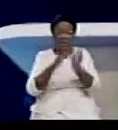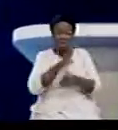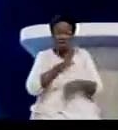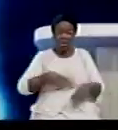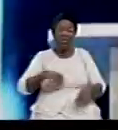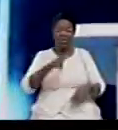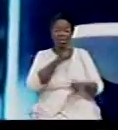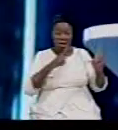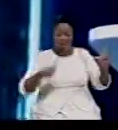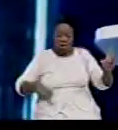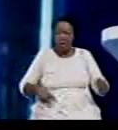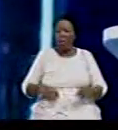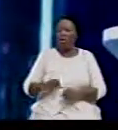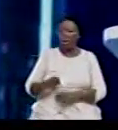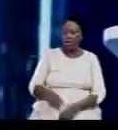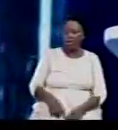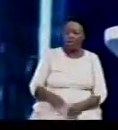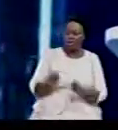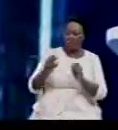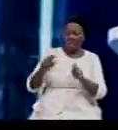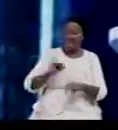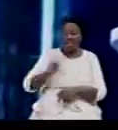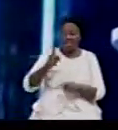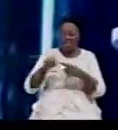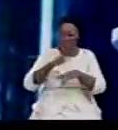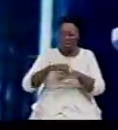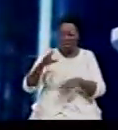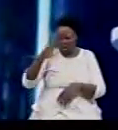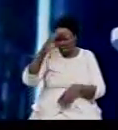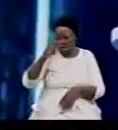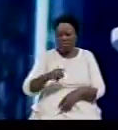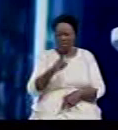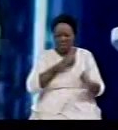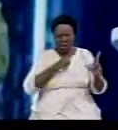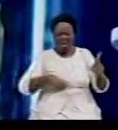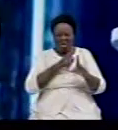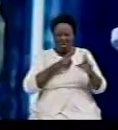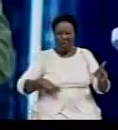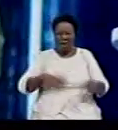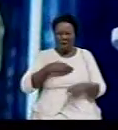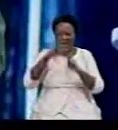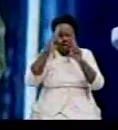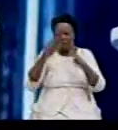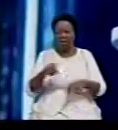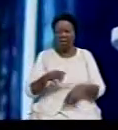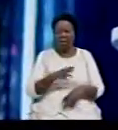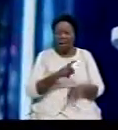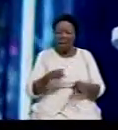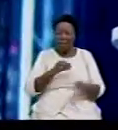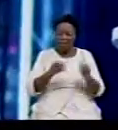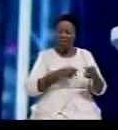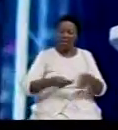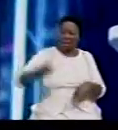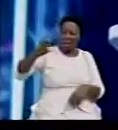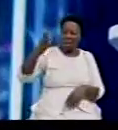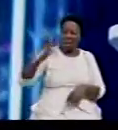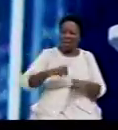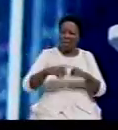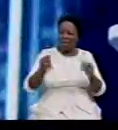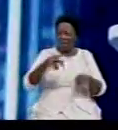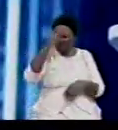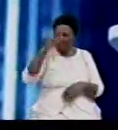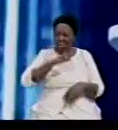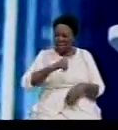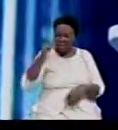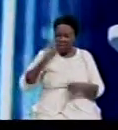him Lord. I used to respect him. I used to put him high there, but now, because he didn't attend to me the